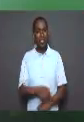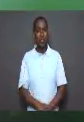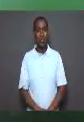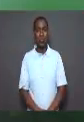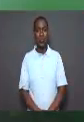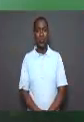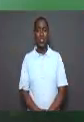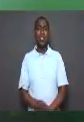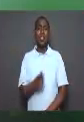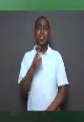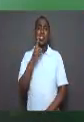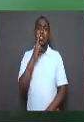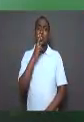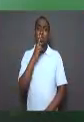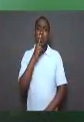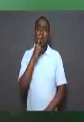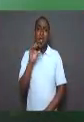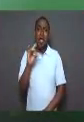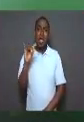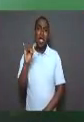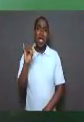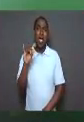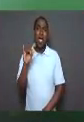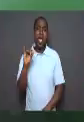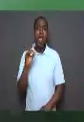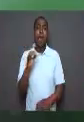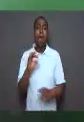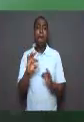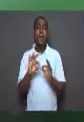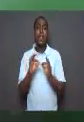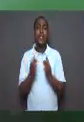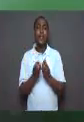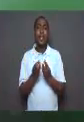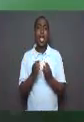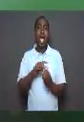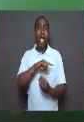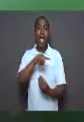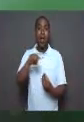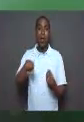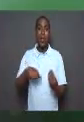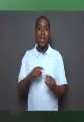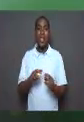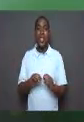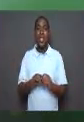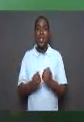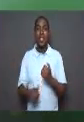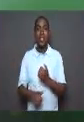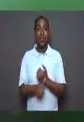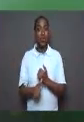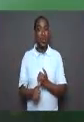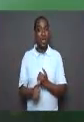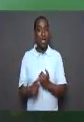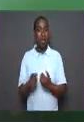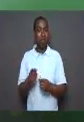Think about how smoking affects families and communities.